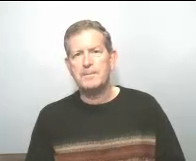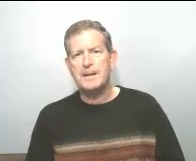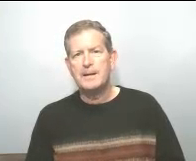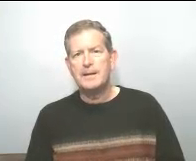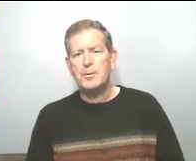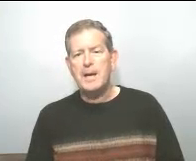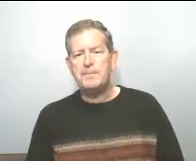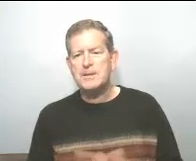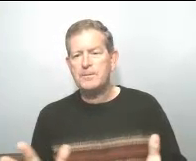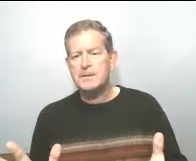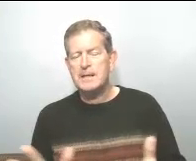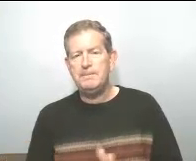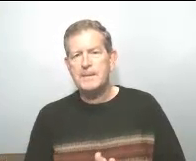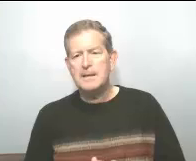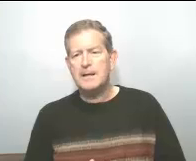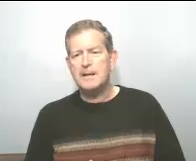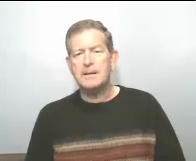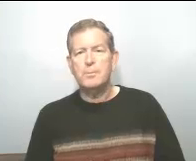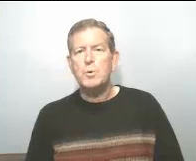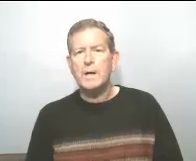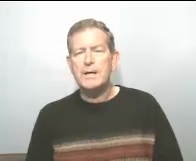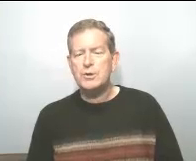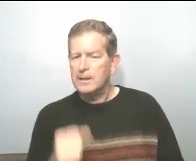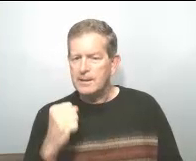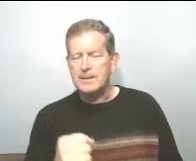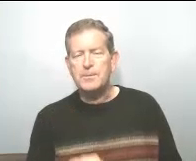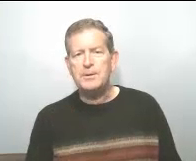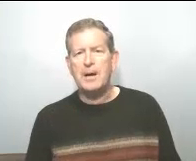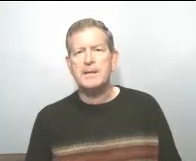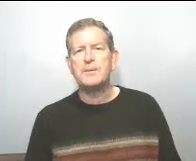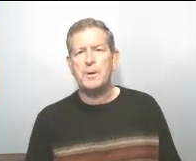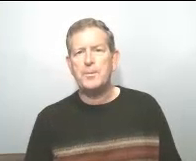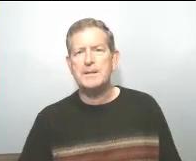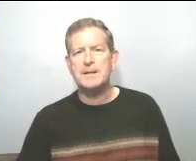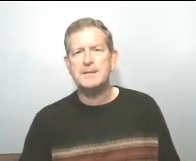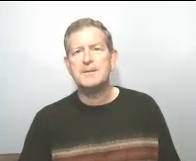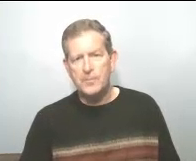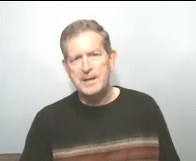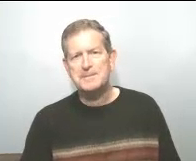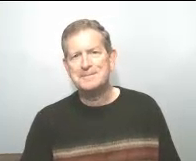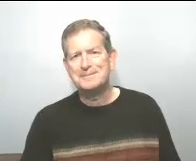together. Okay, that's it for today. Bon courage. It's up to you now. Lesson 1.6. Au revoir.